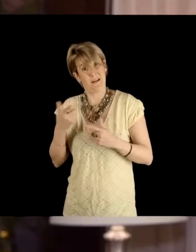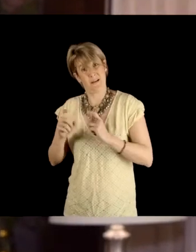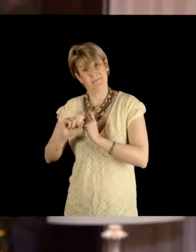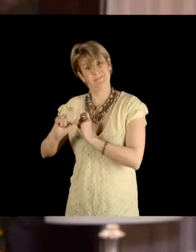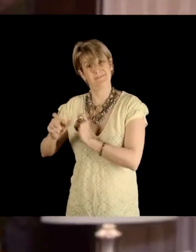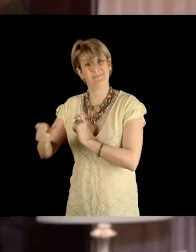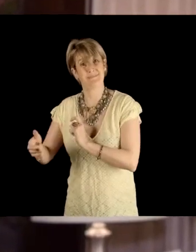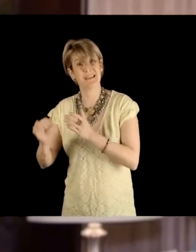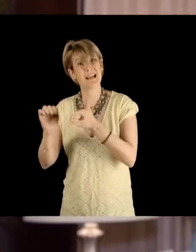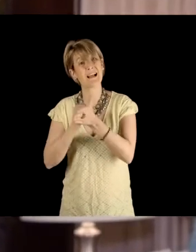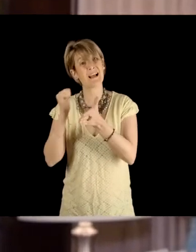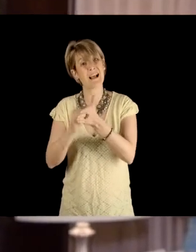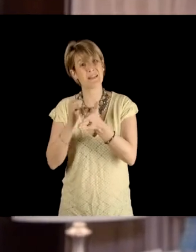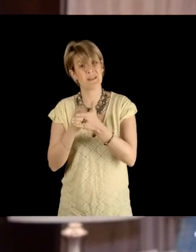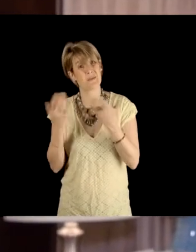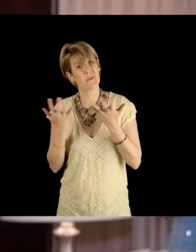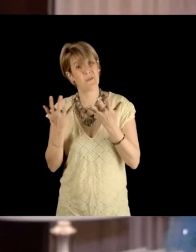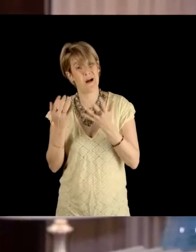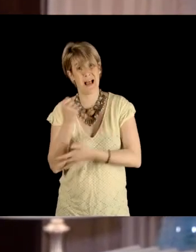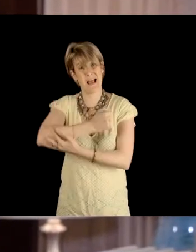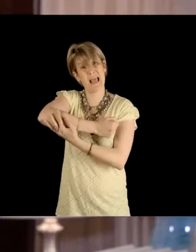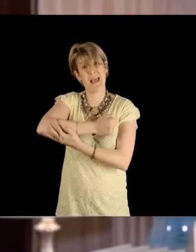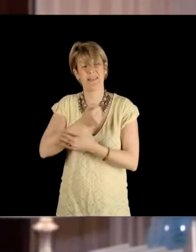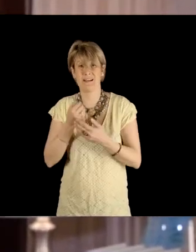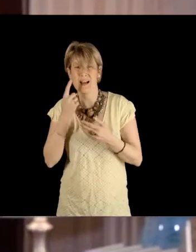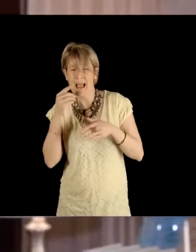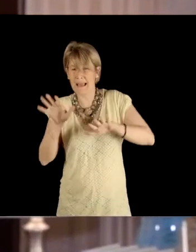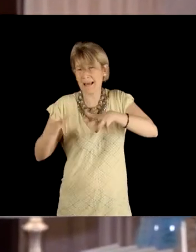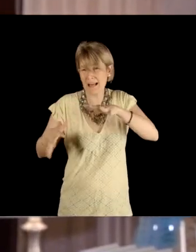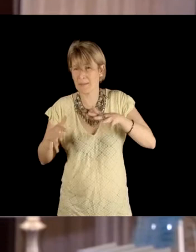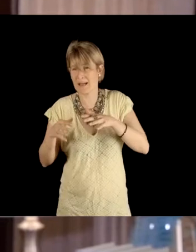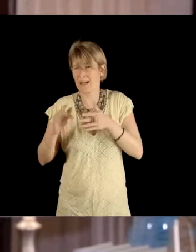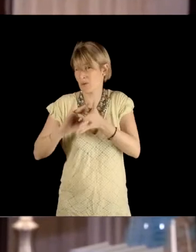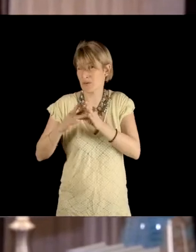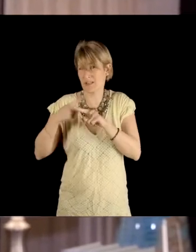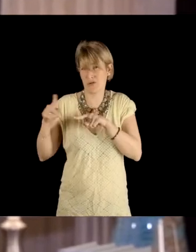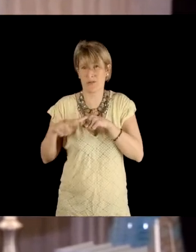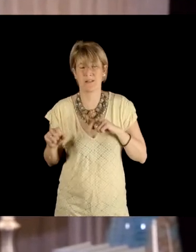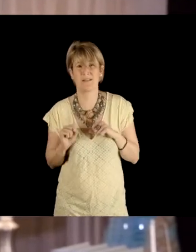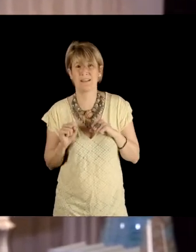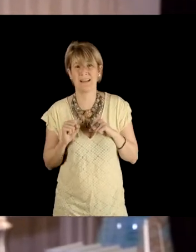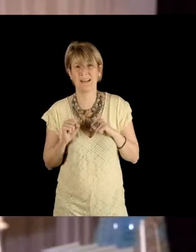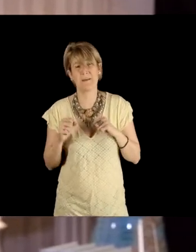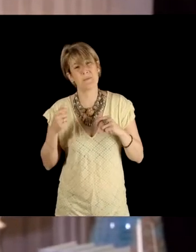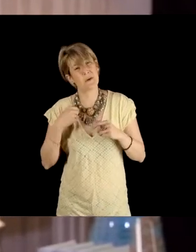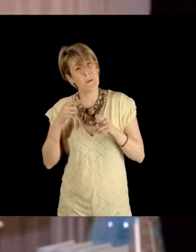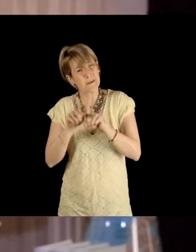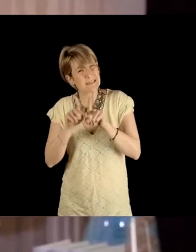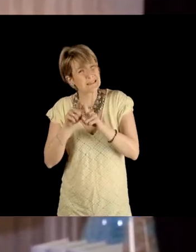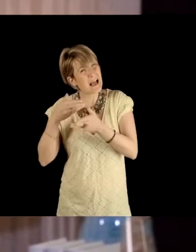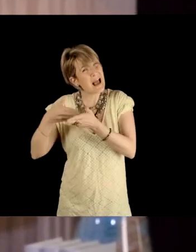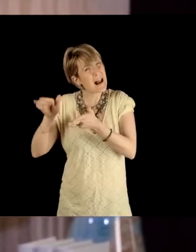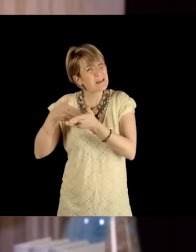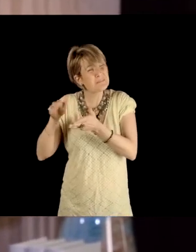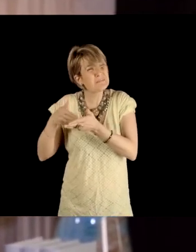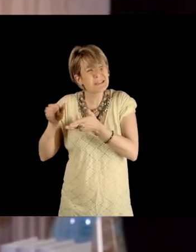So, let us rethink this process. What we are doing, we are simply